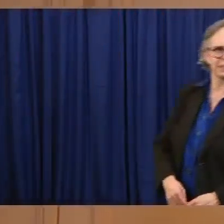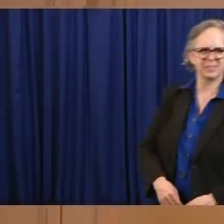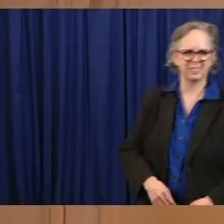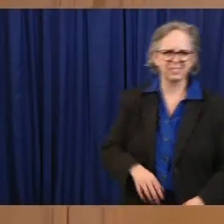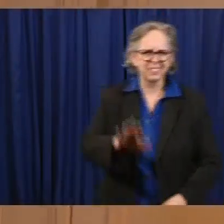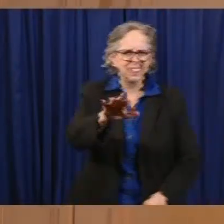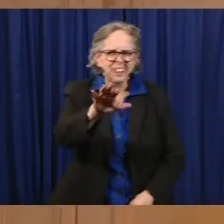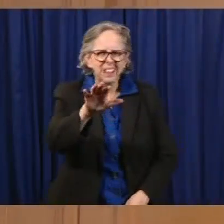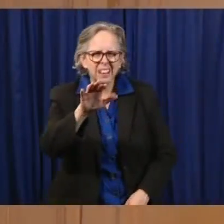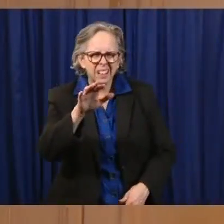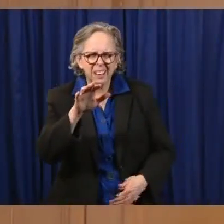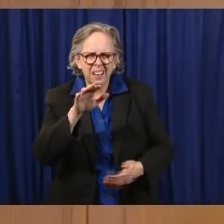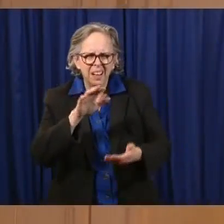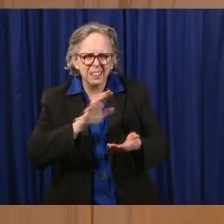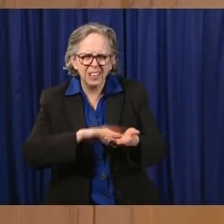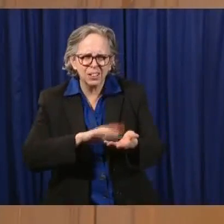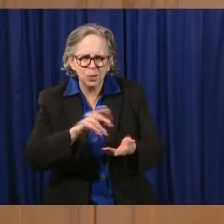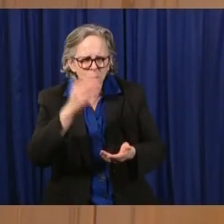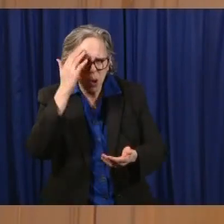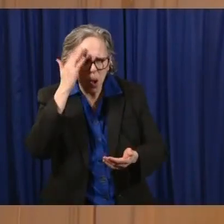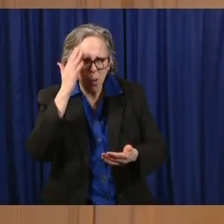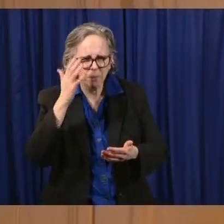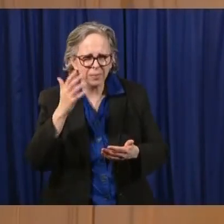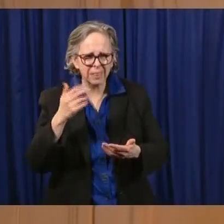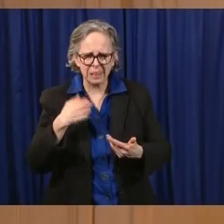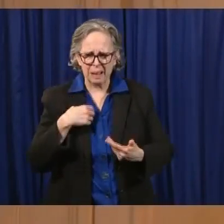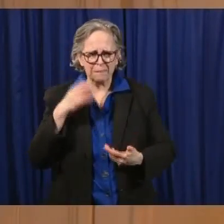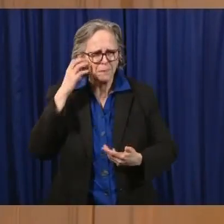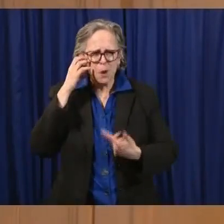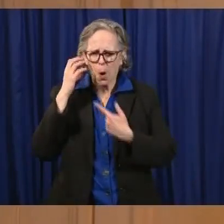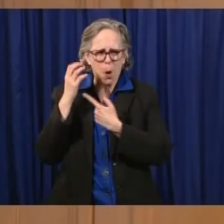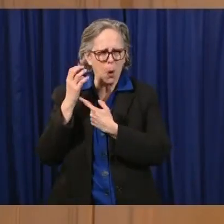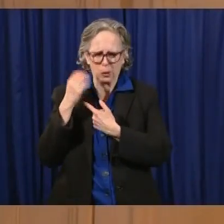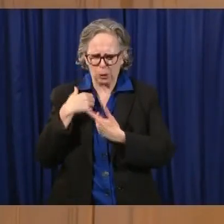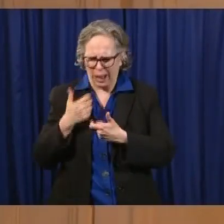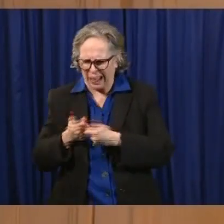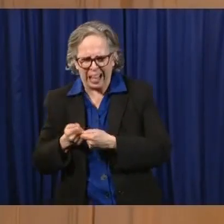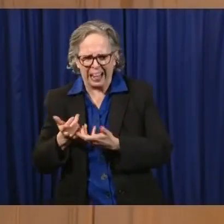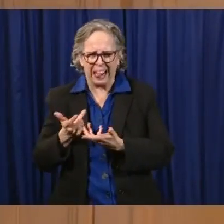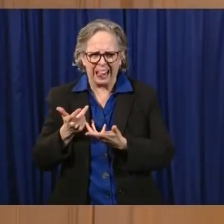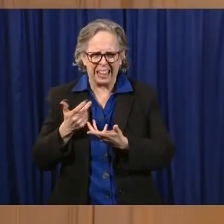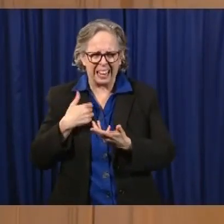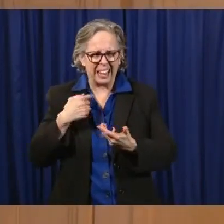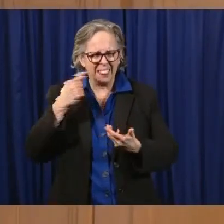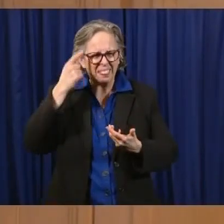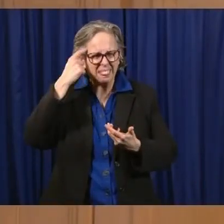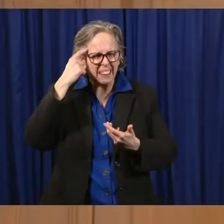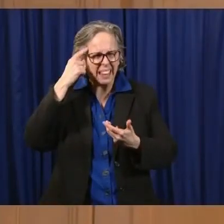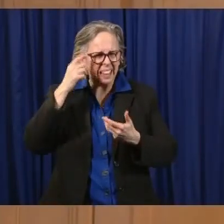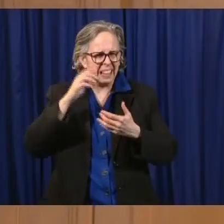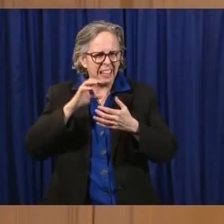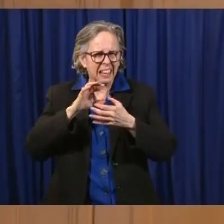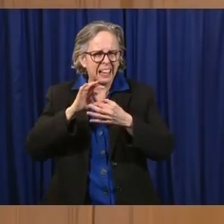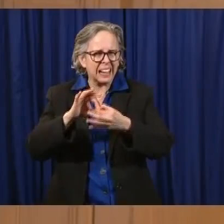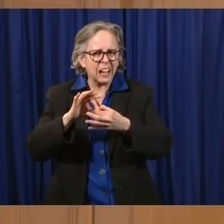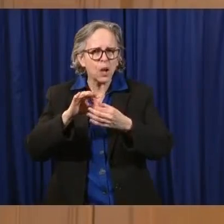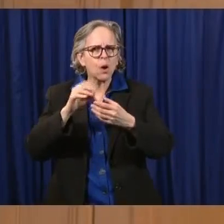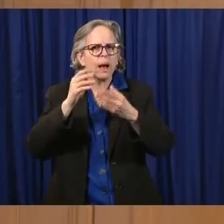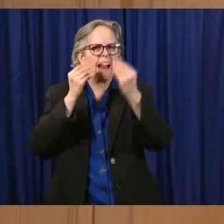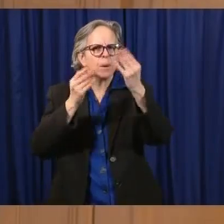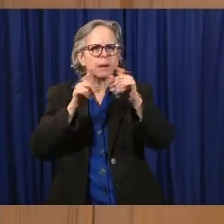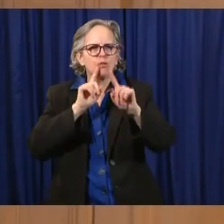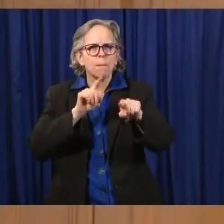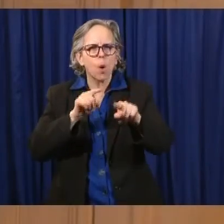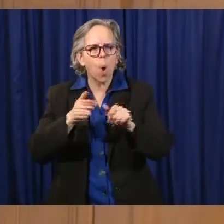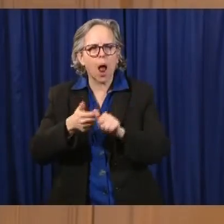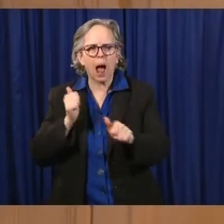is sending me a correction, so I'll correct it. But yeah. I think it might be a reporting lag, not a. So I'll find out.